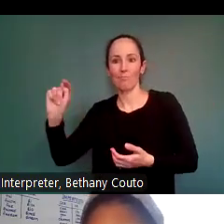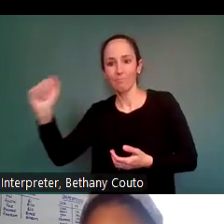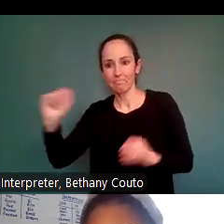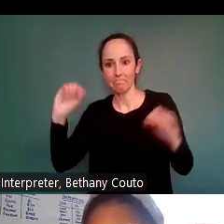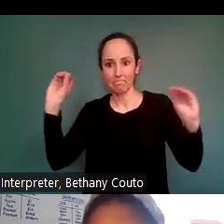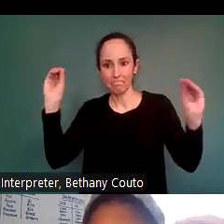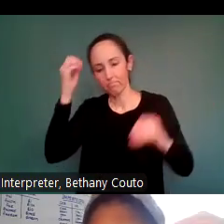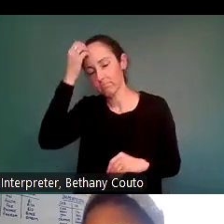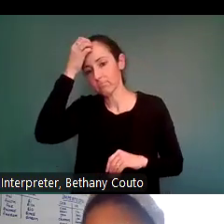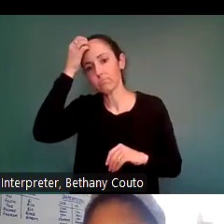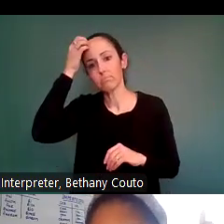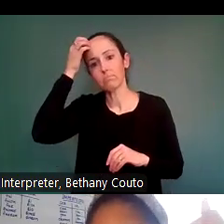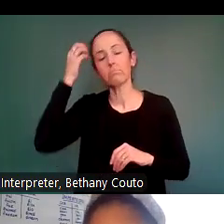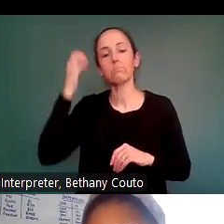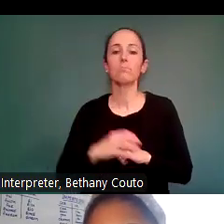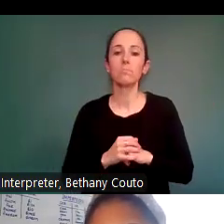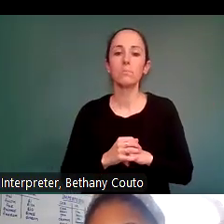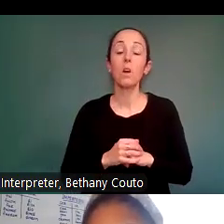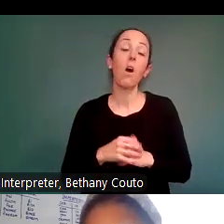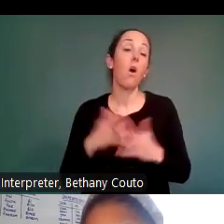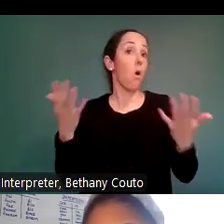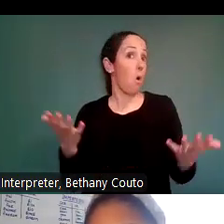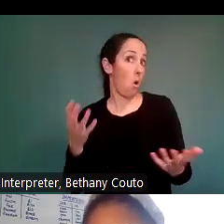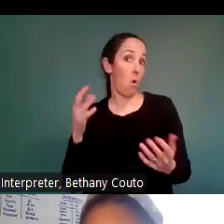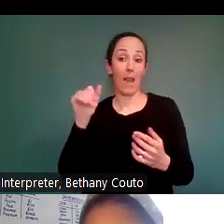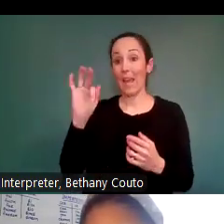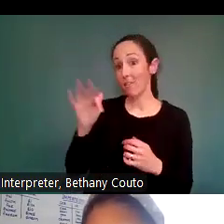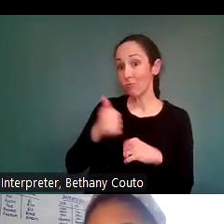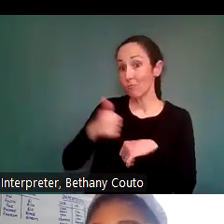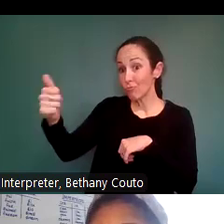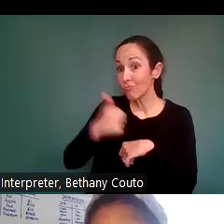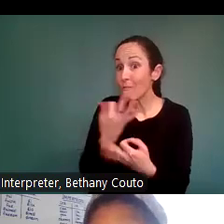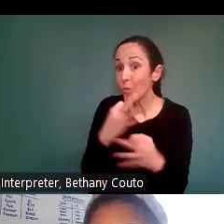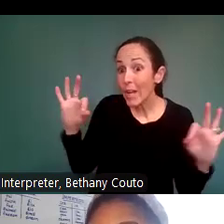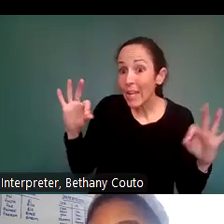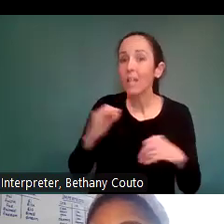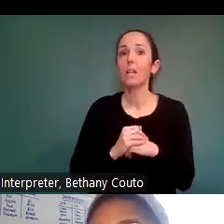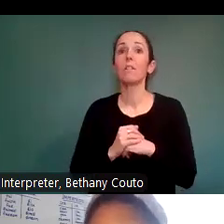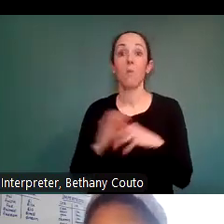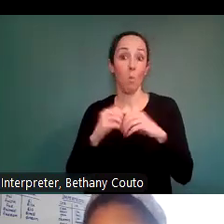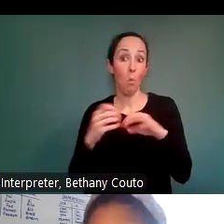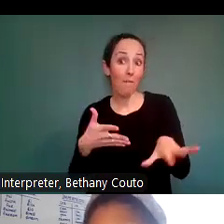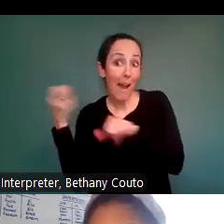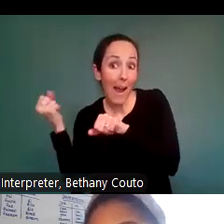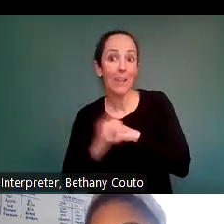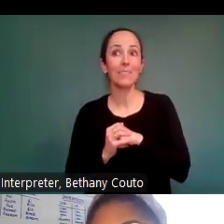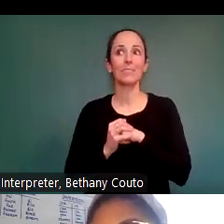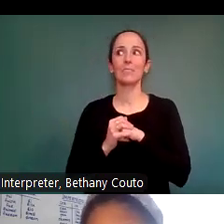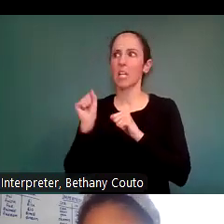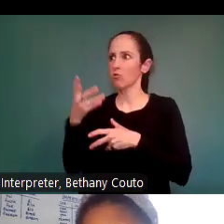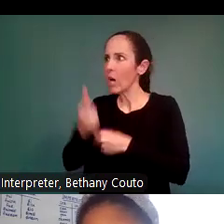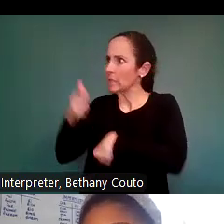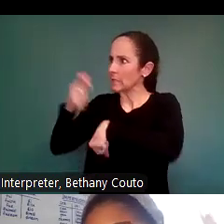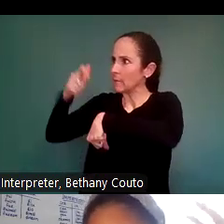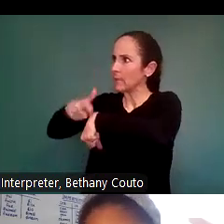each of which making transit free, making it faster, more reliable, serve more destinations, all of those things which would be made